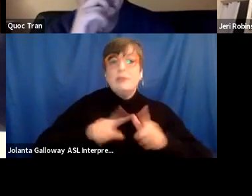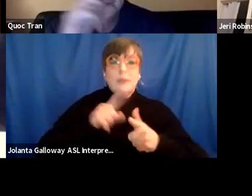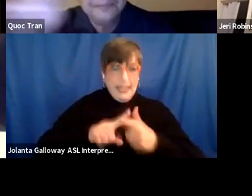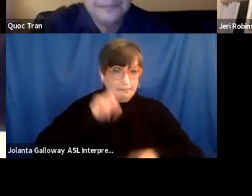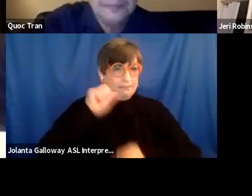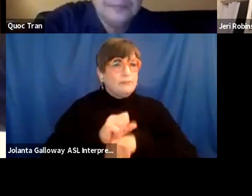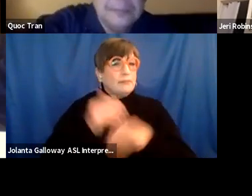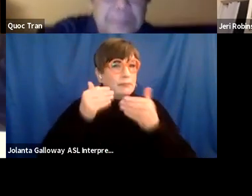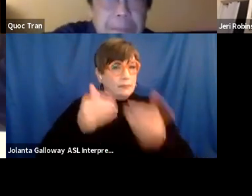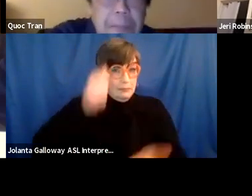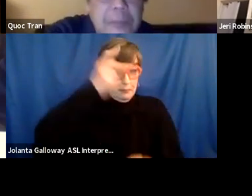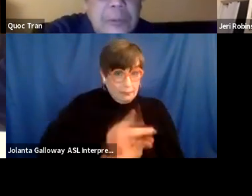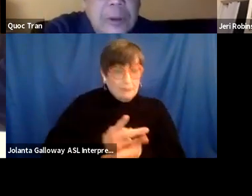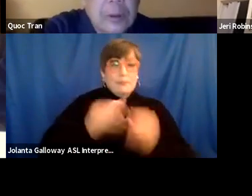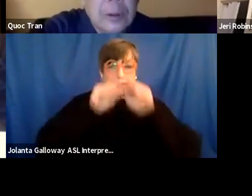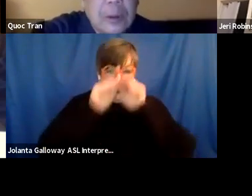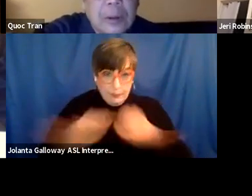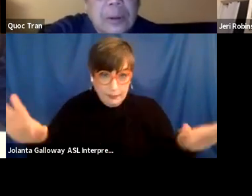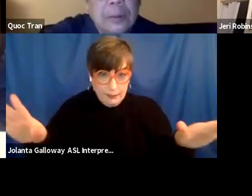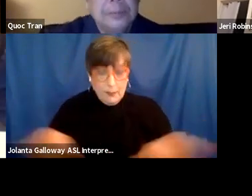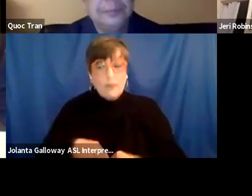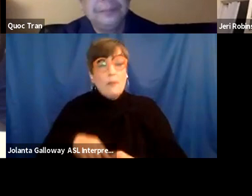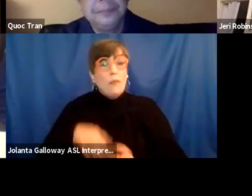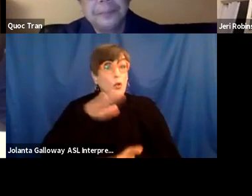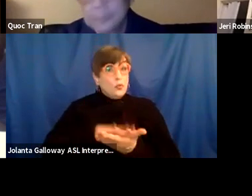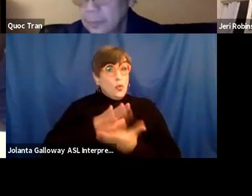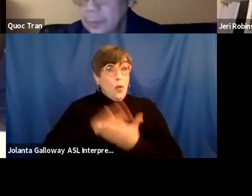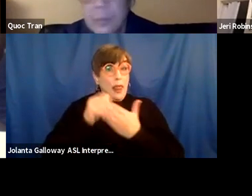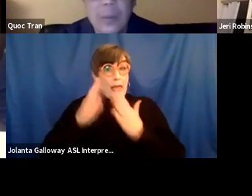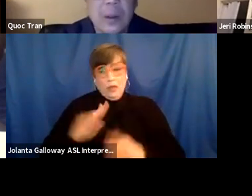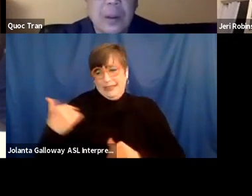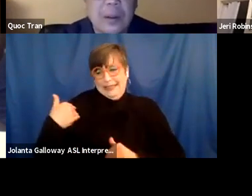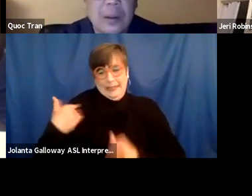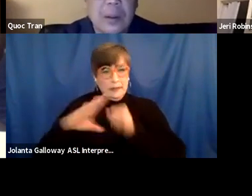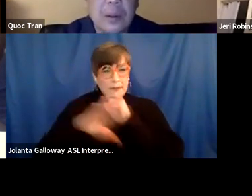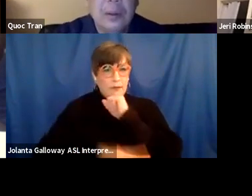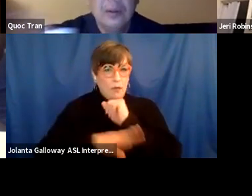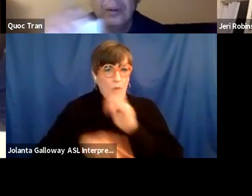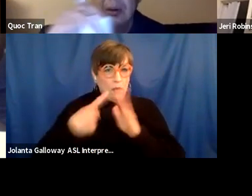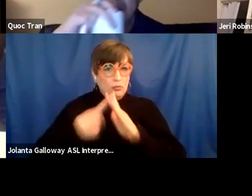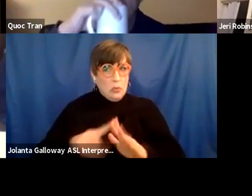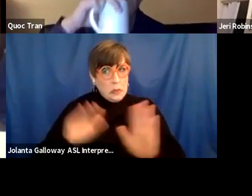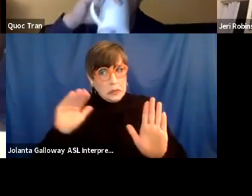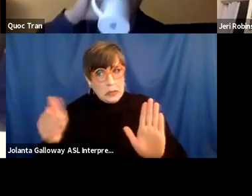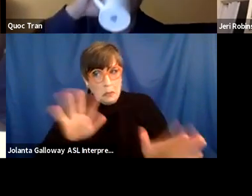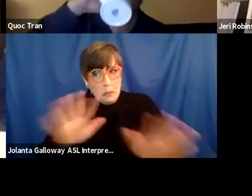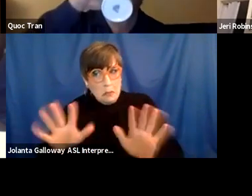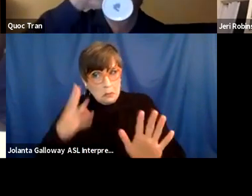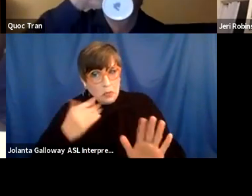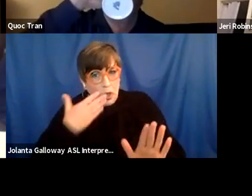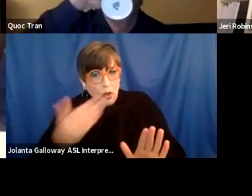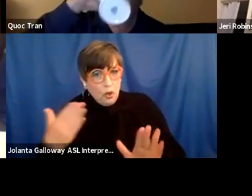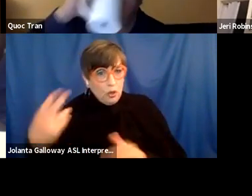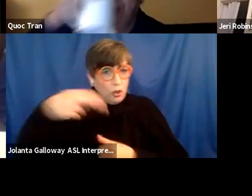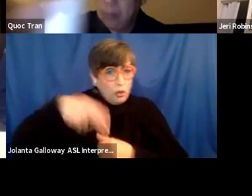to work with it. Then we asked them to sign up this fall, and we have pretty good participation. And so it's